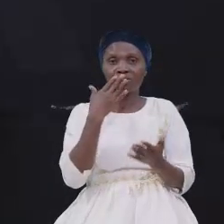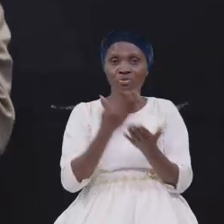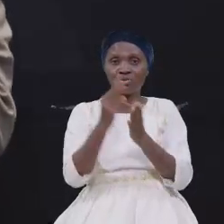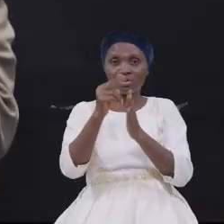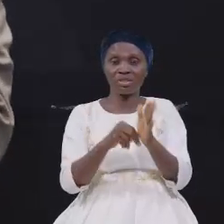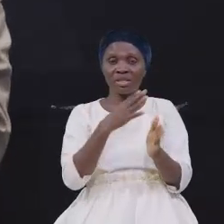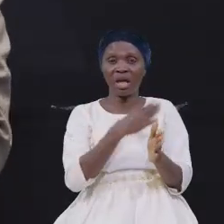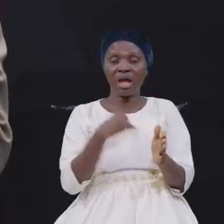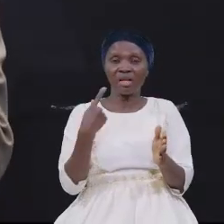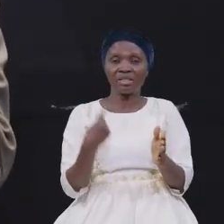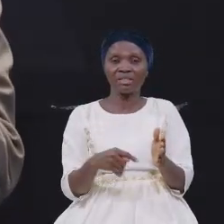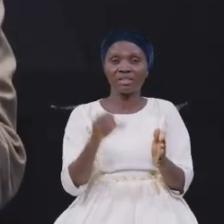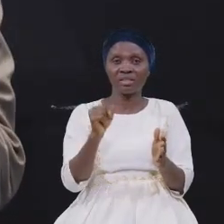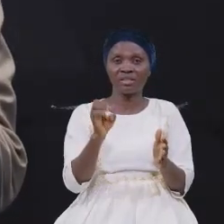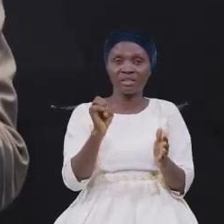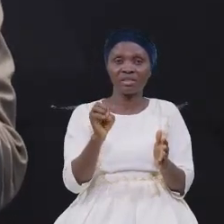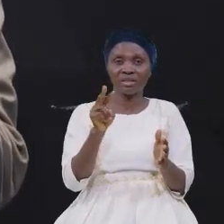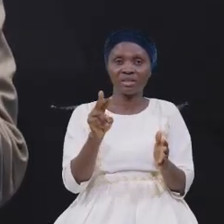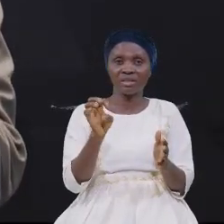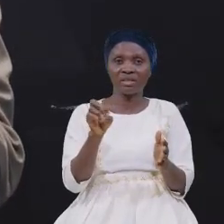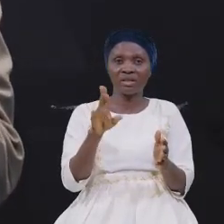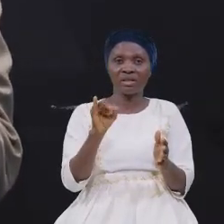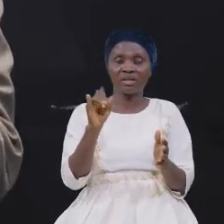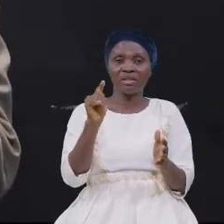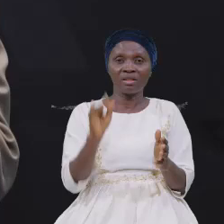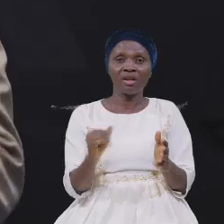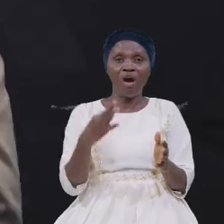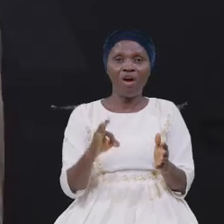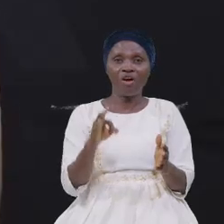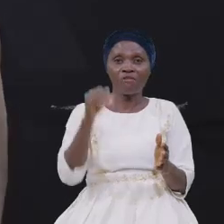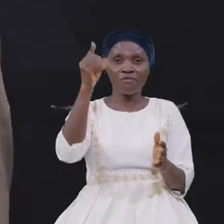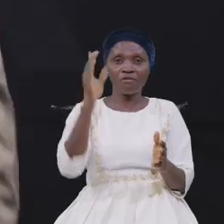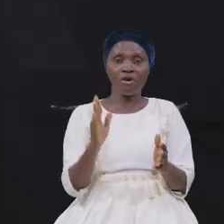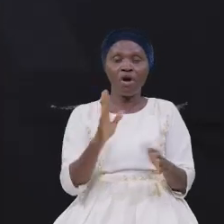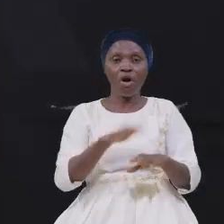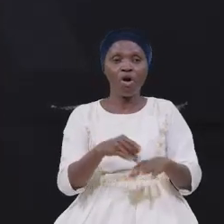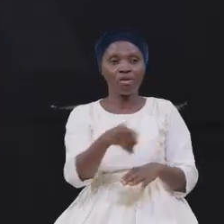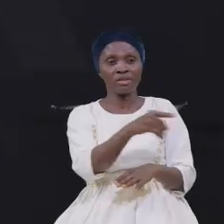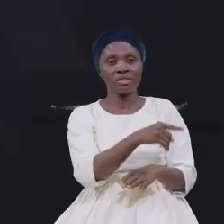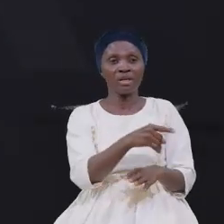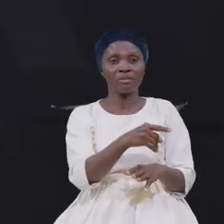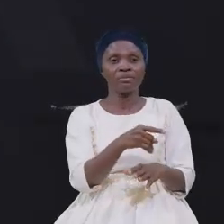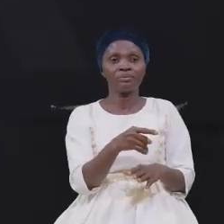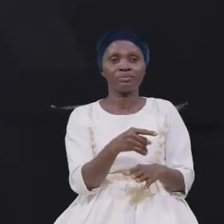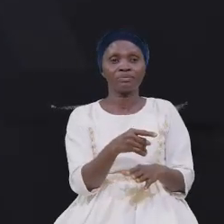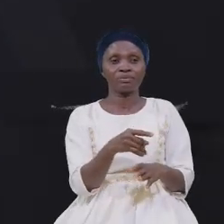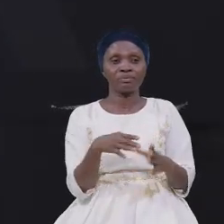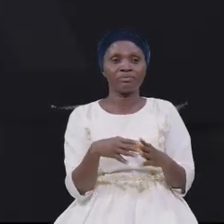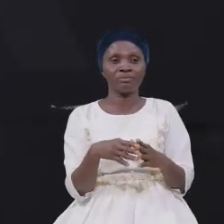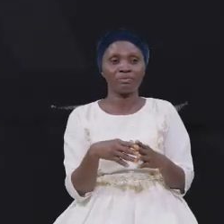God on them which fell severity, but toward